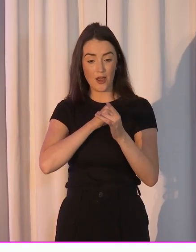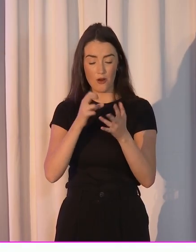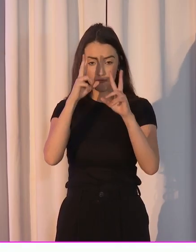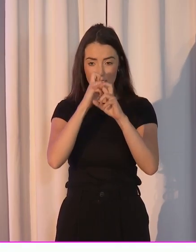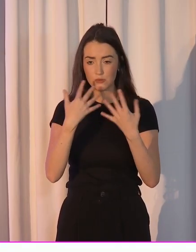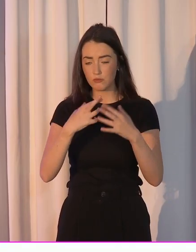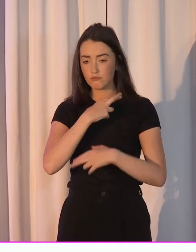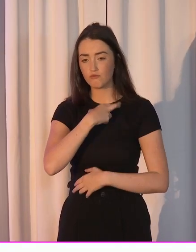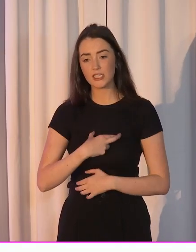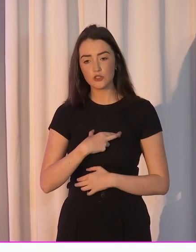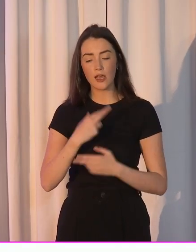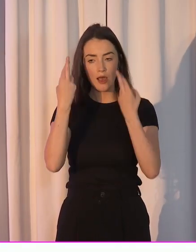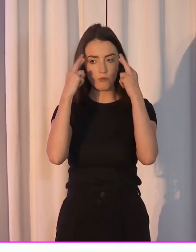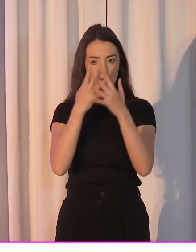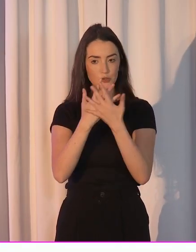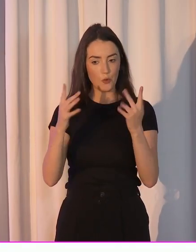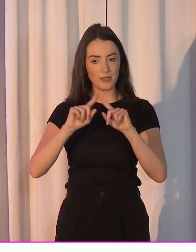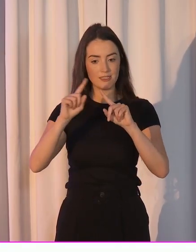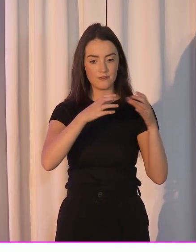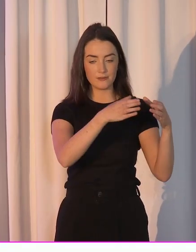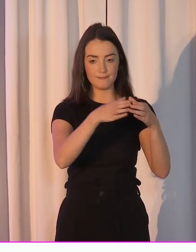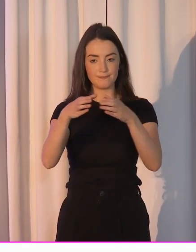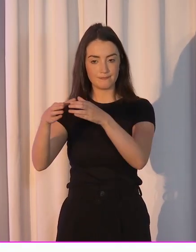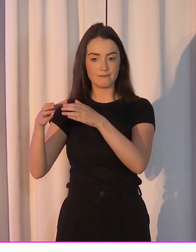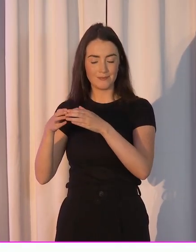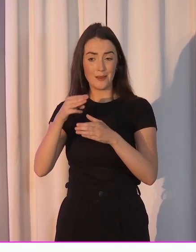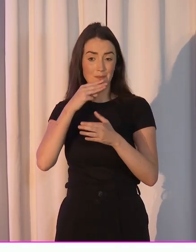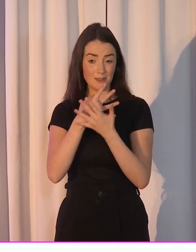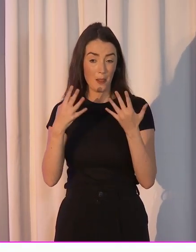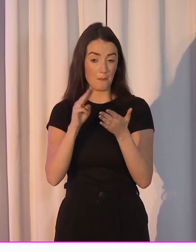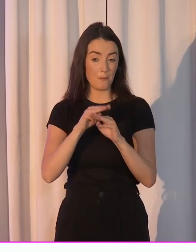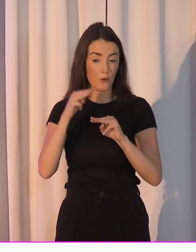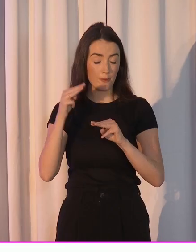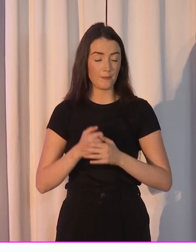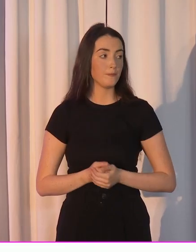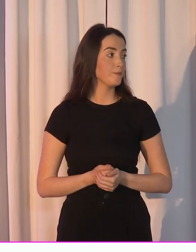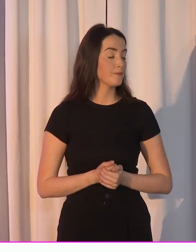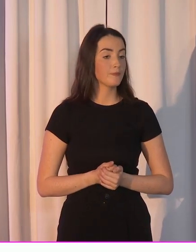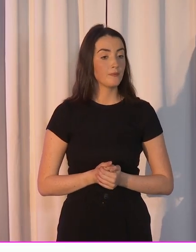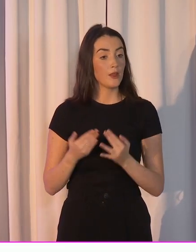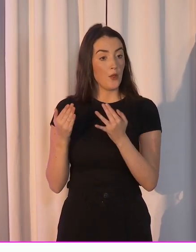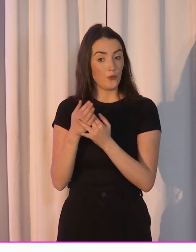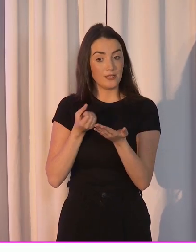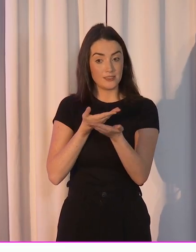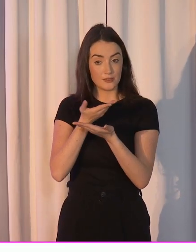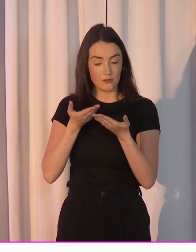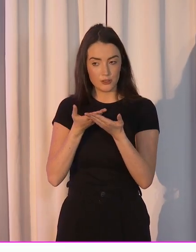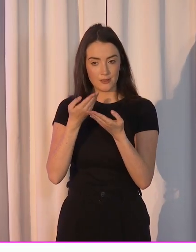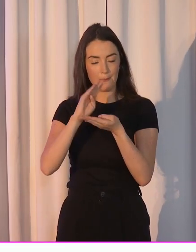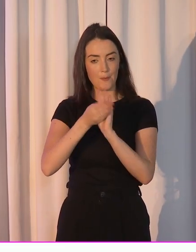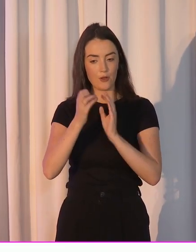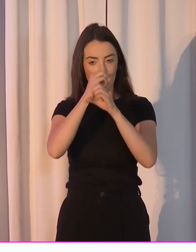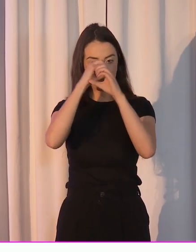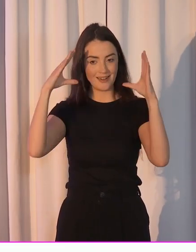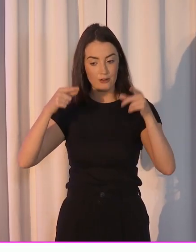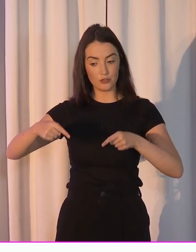making it much more representative and meaningful. And during these discussions, interestingly, it became clear that the